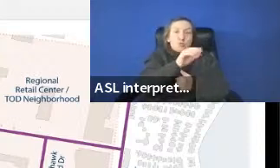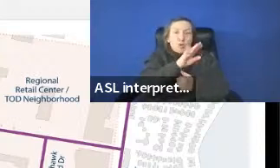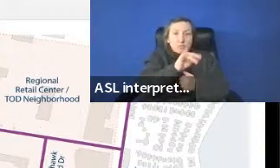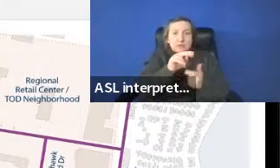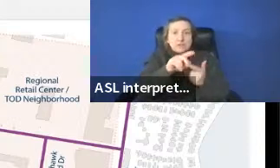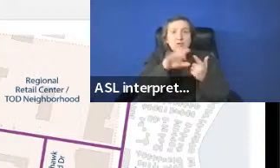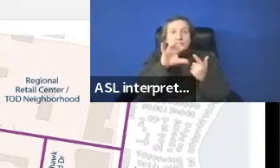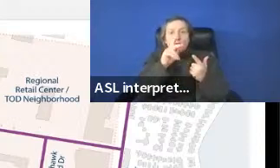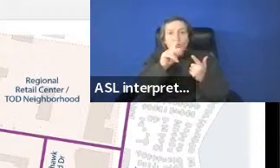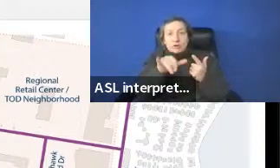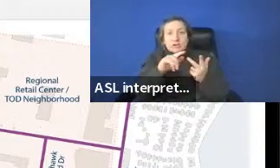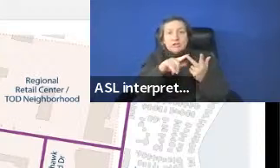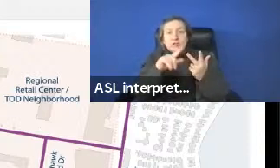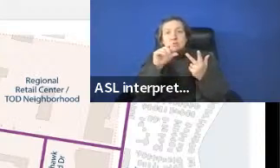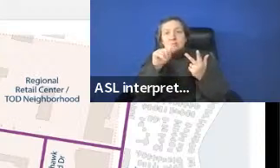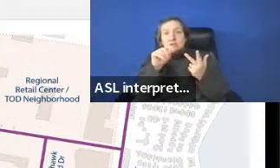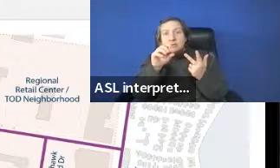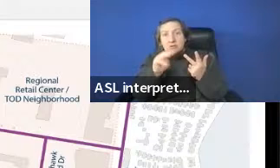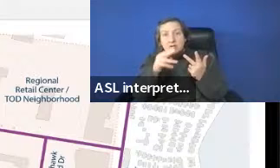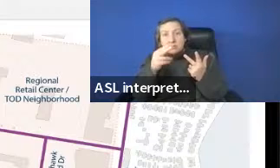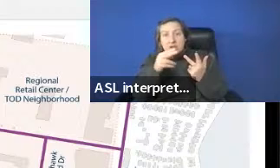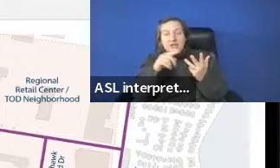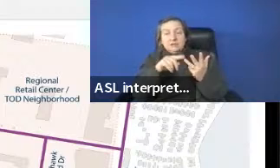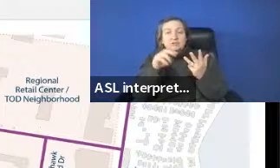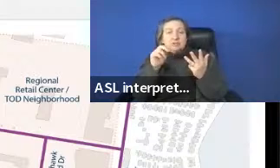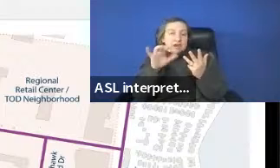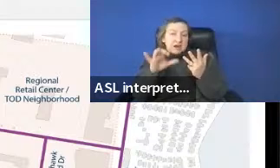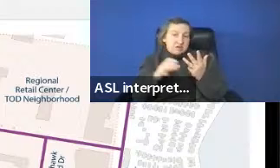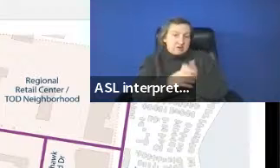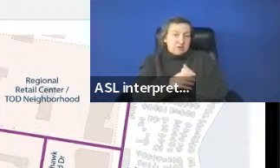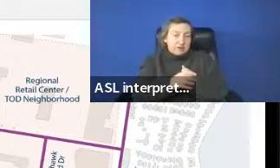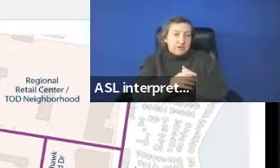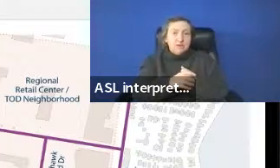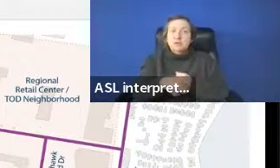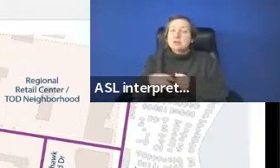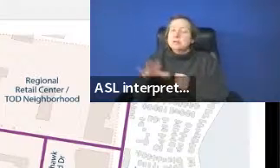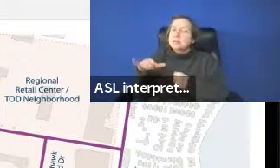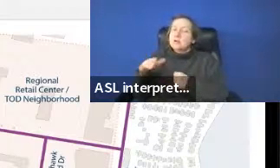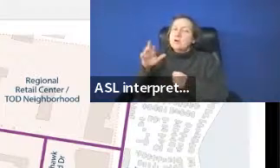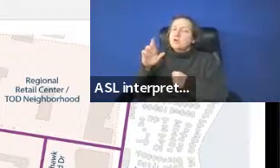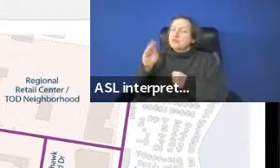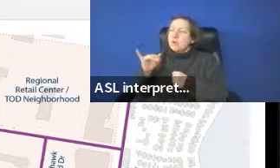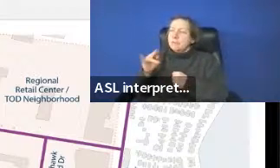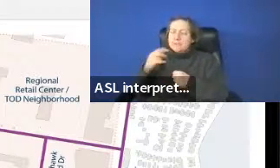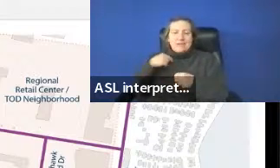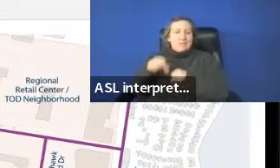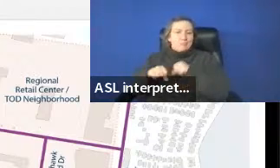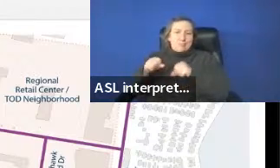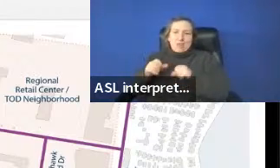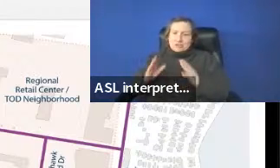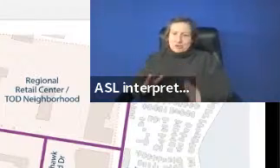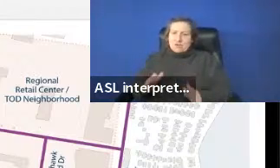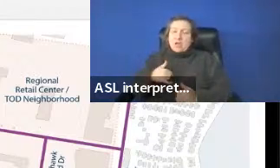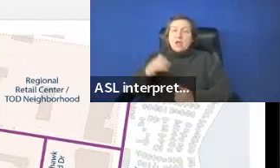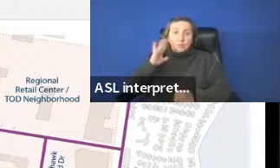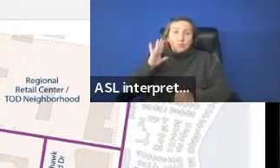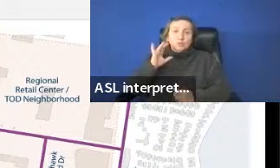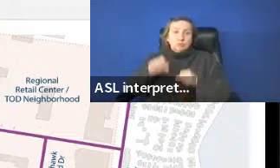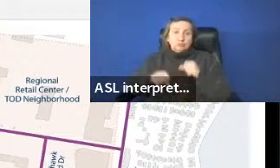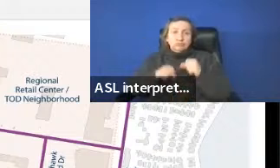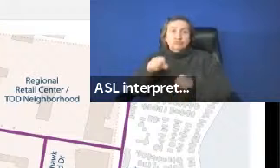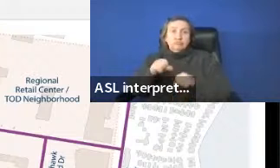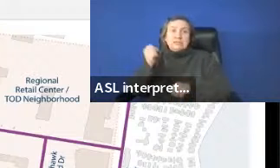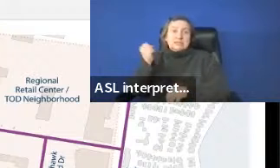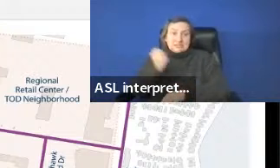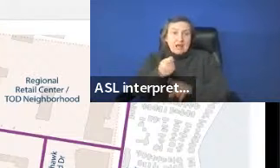Corky, Tom H, and Eric. So as an avid bicyclist who used to ride south off